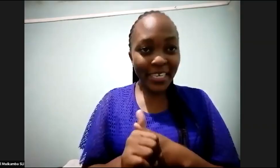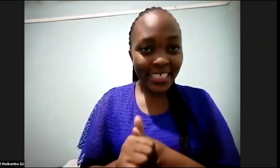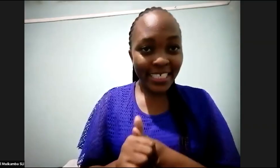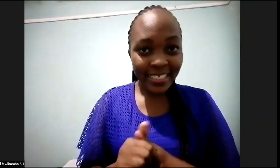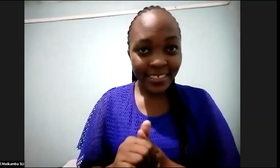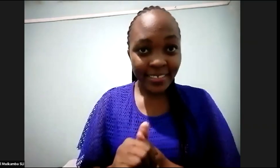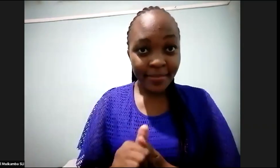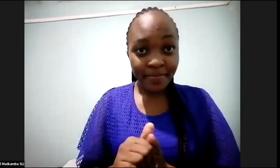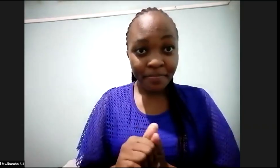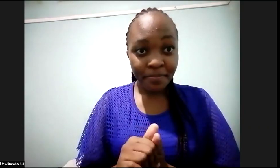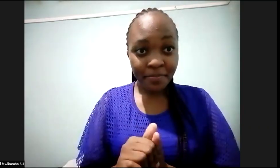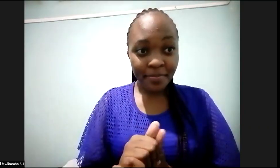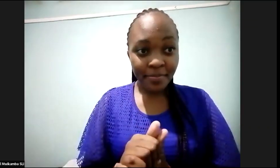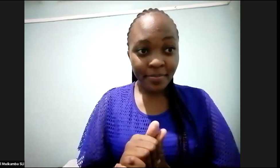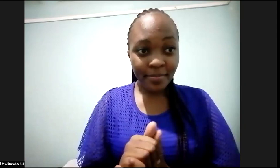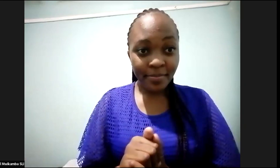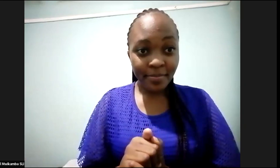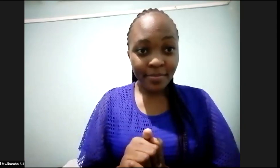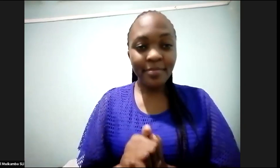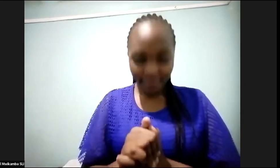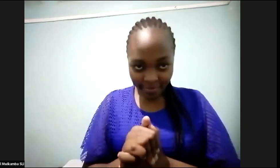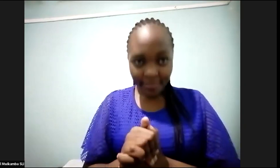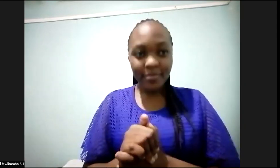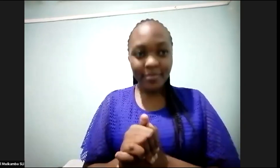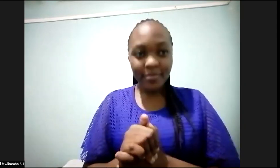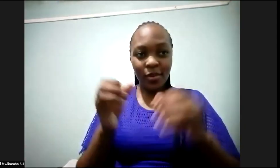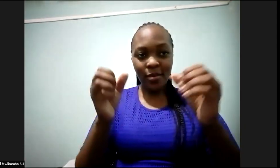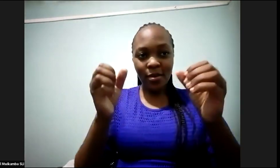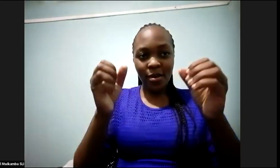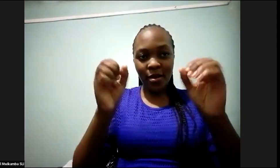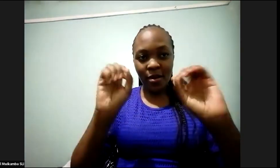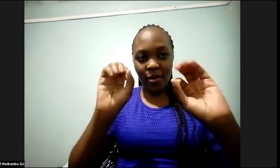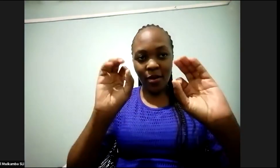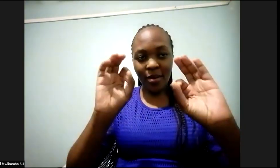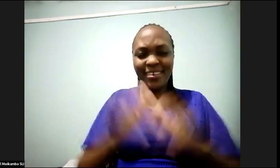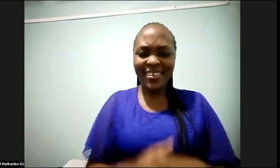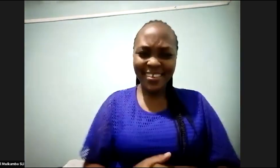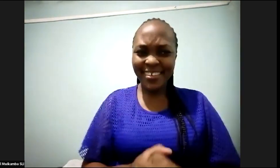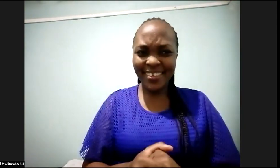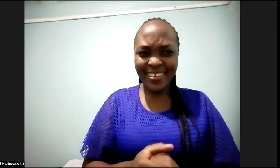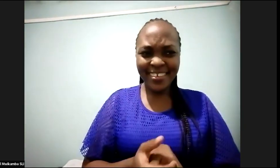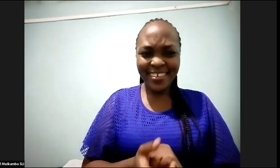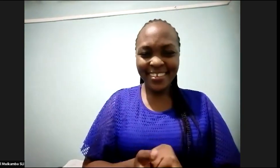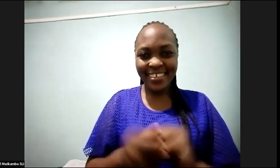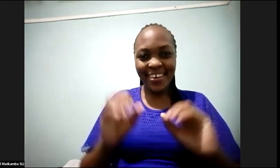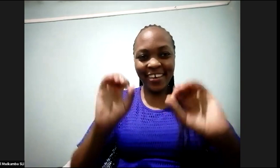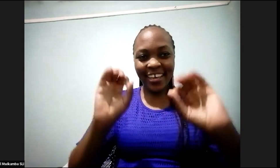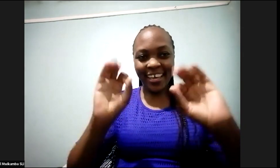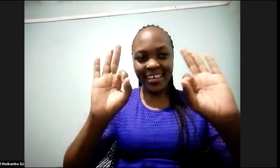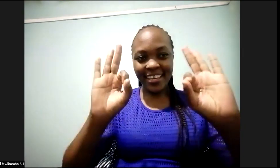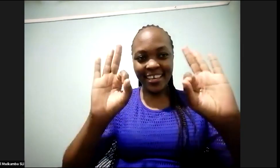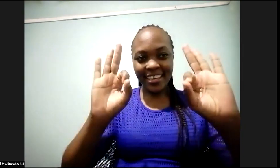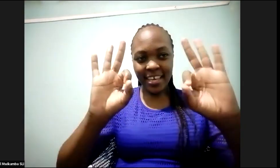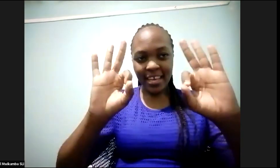Are we ready? Yes, we can now go. We can now go, Terry. Sorry. Abigail.